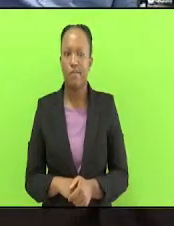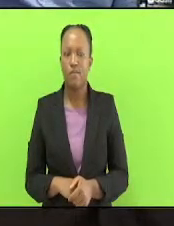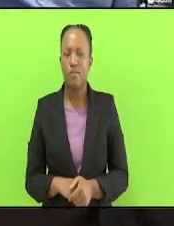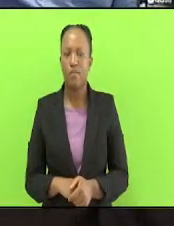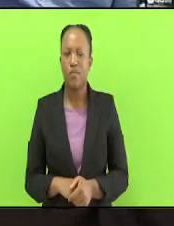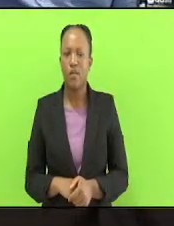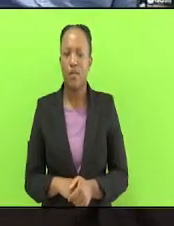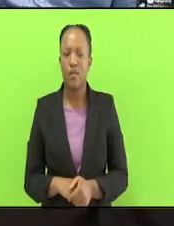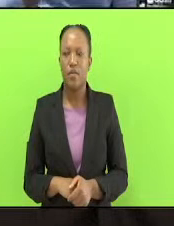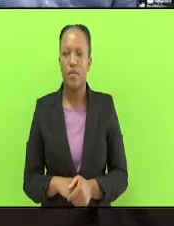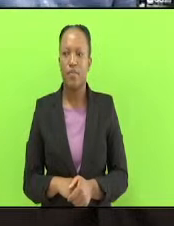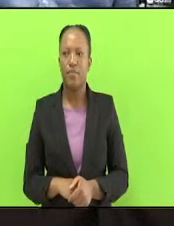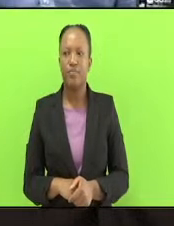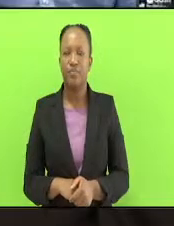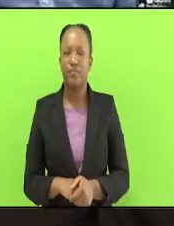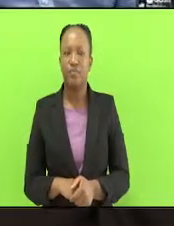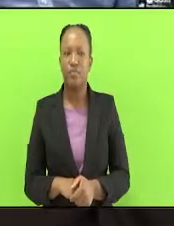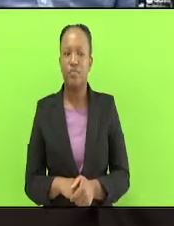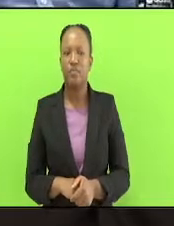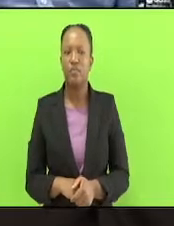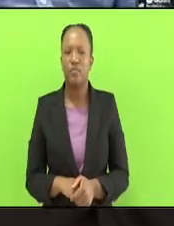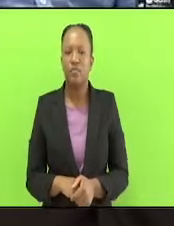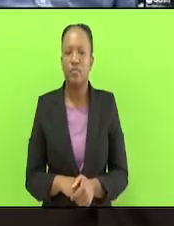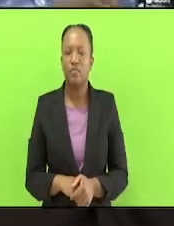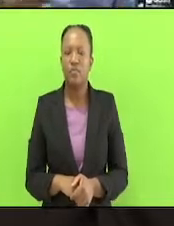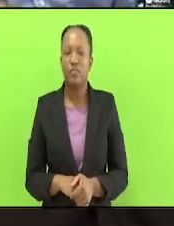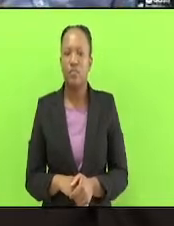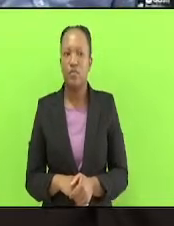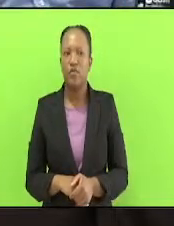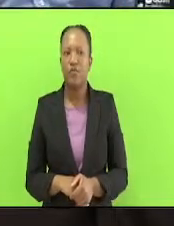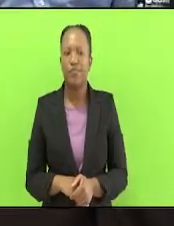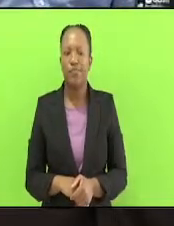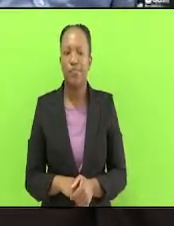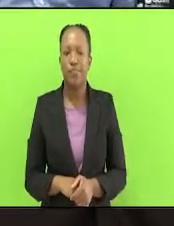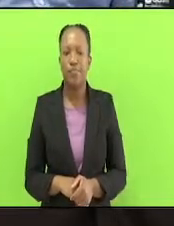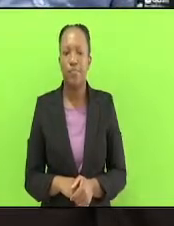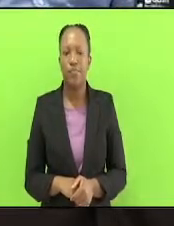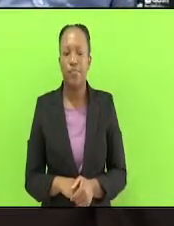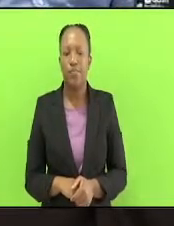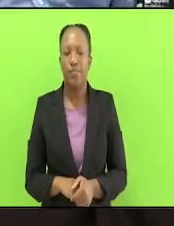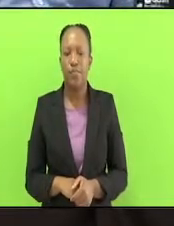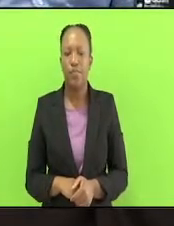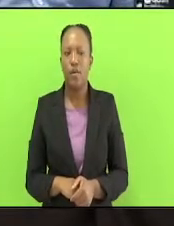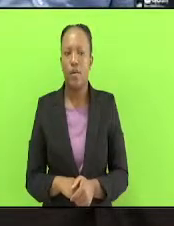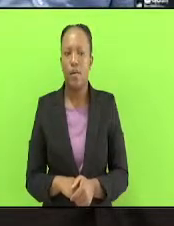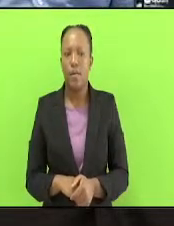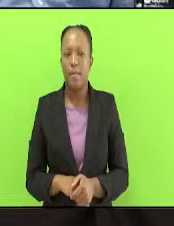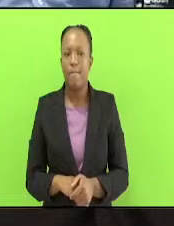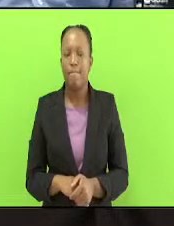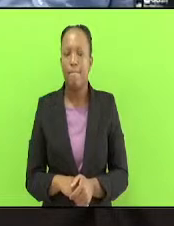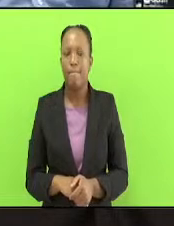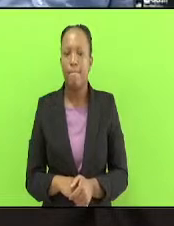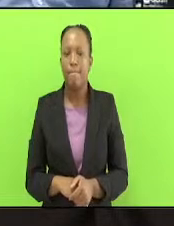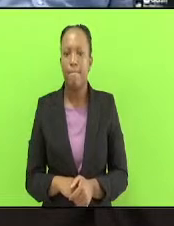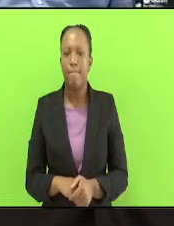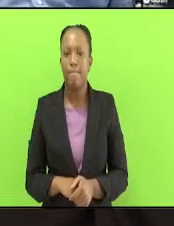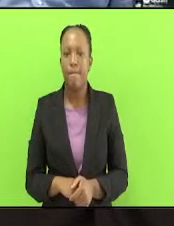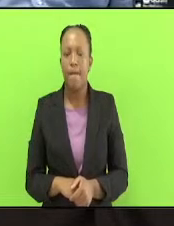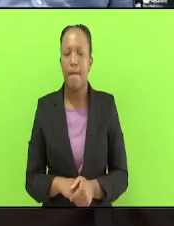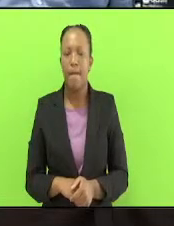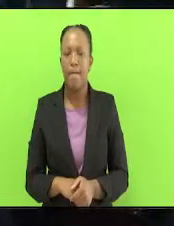Mahikeng so that we can have job opportunities. There is a mall which was built for a few years now. At least